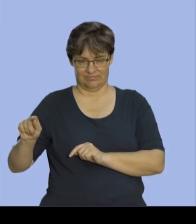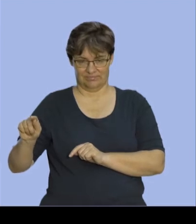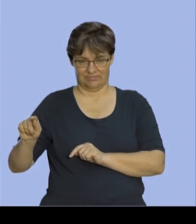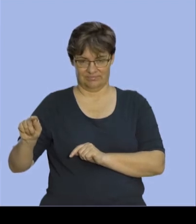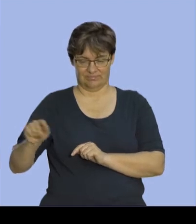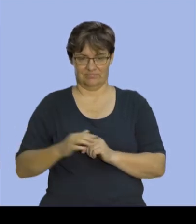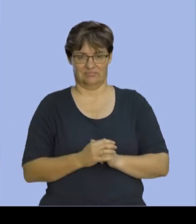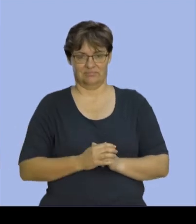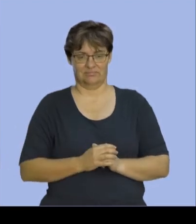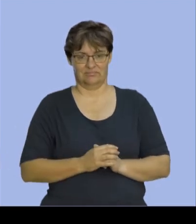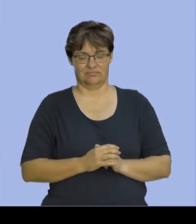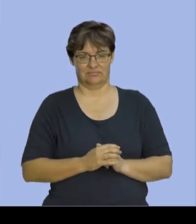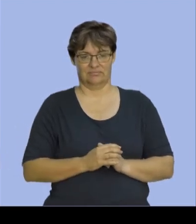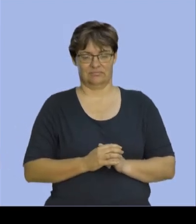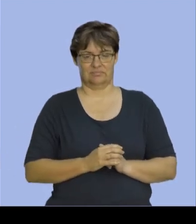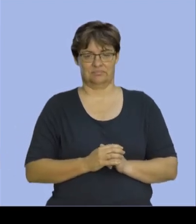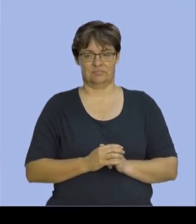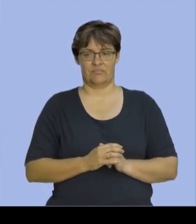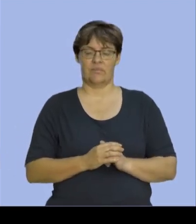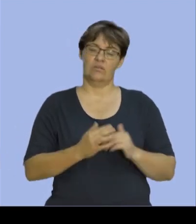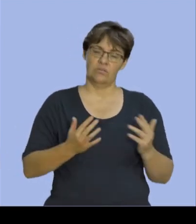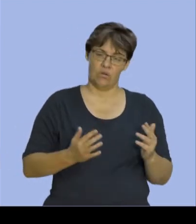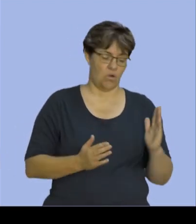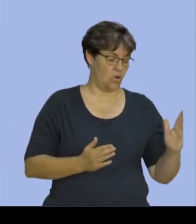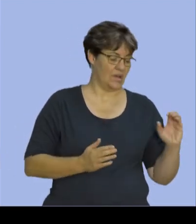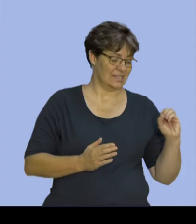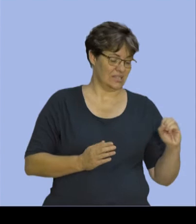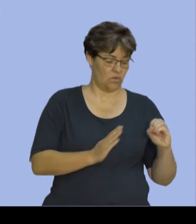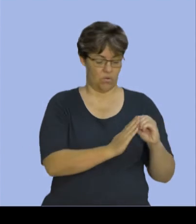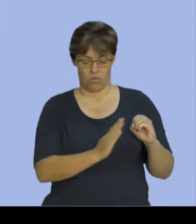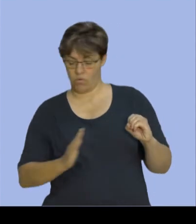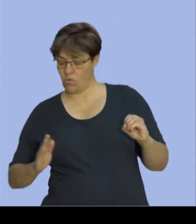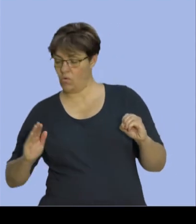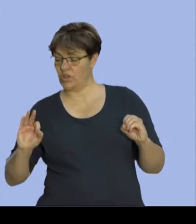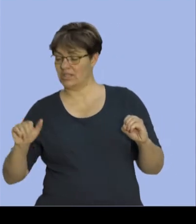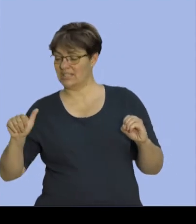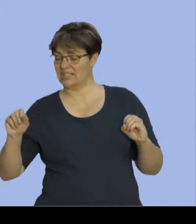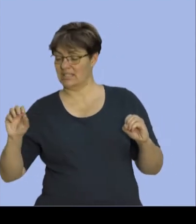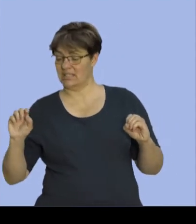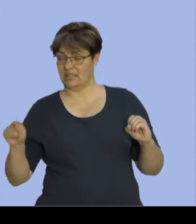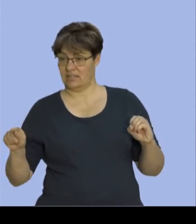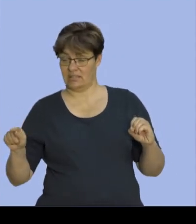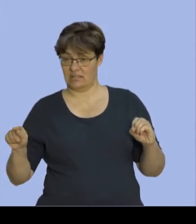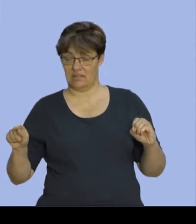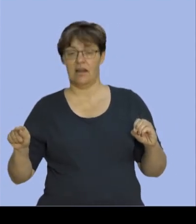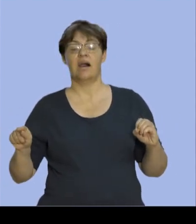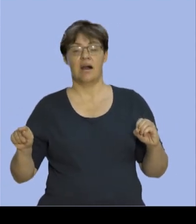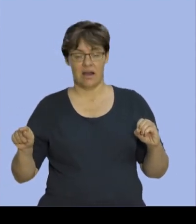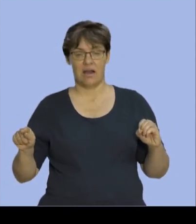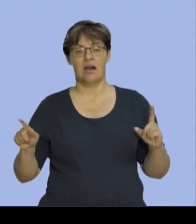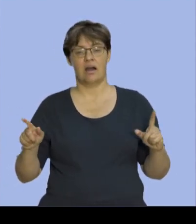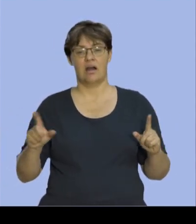to 360 degrees. So between 0 and 360 degrees, we call that